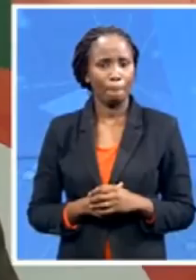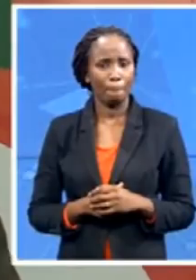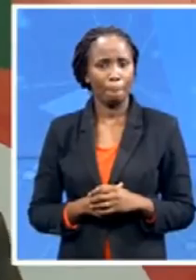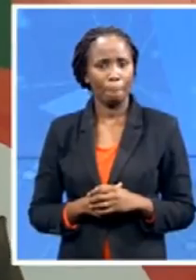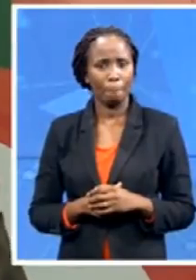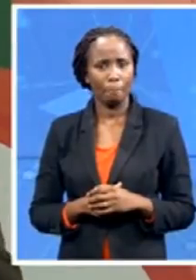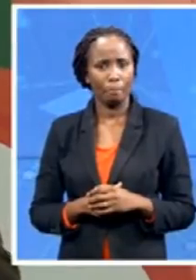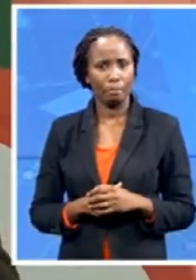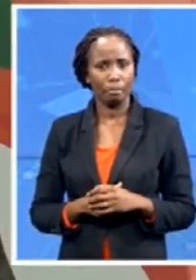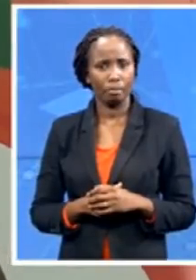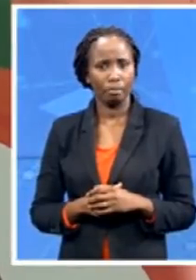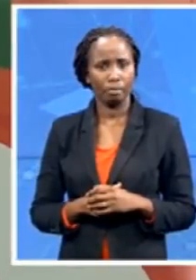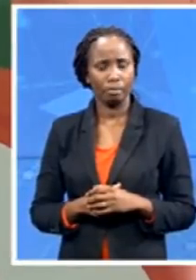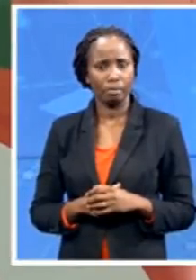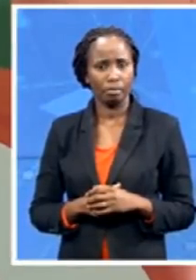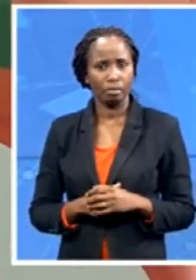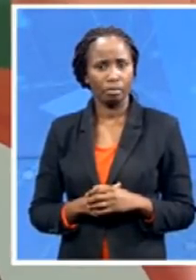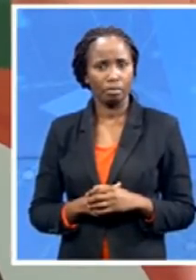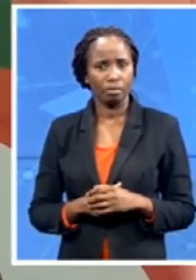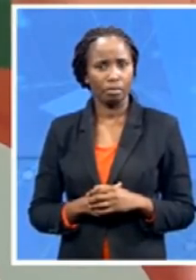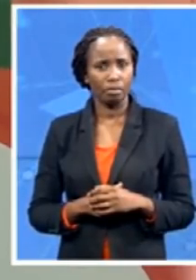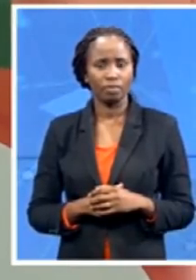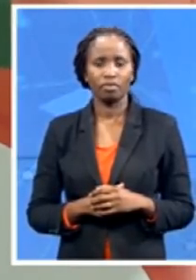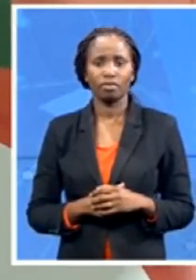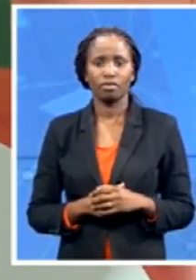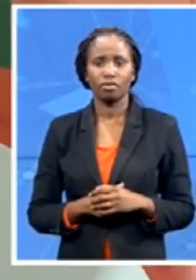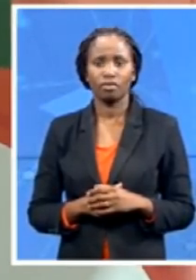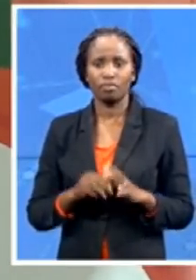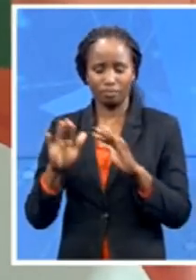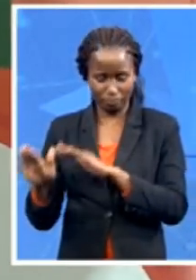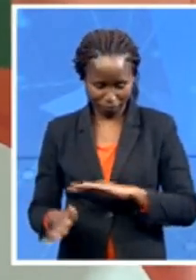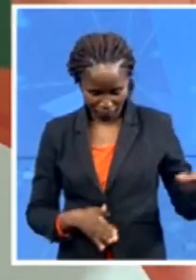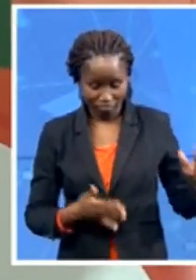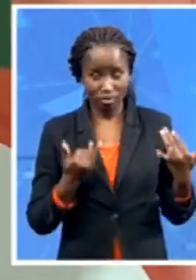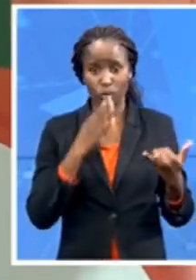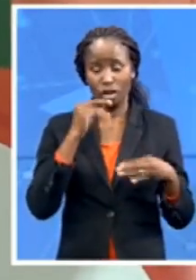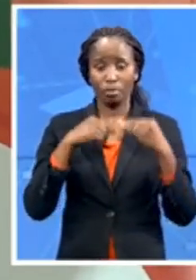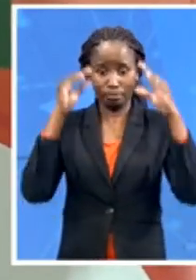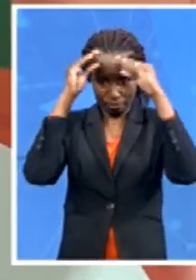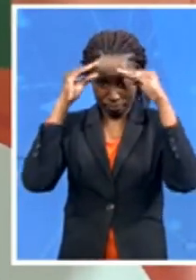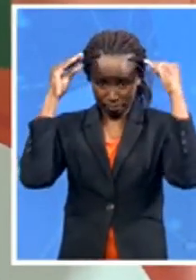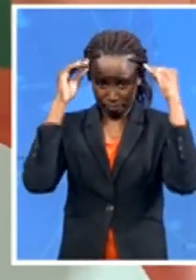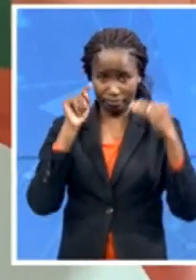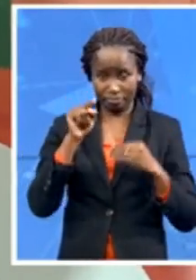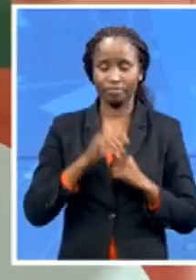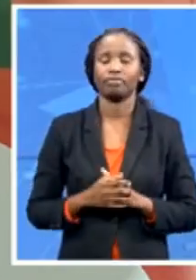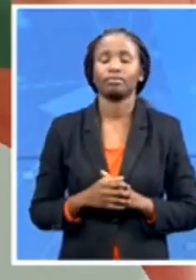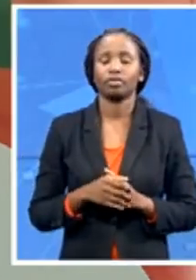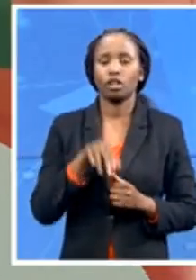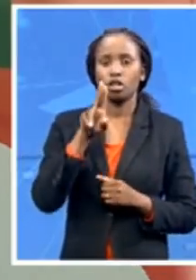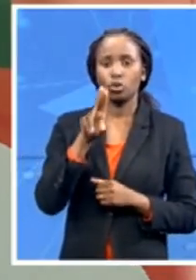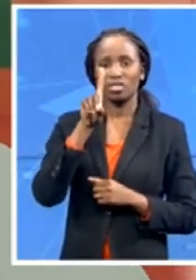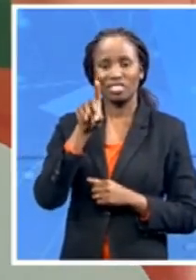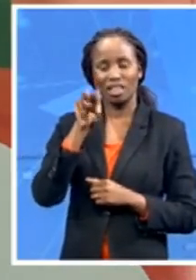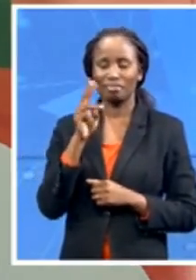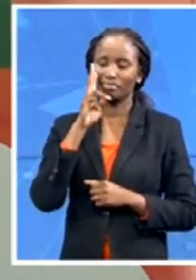Magesinge napa kutele gengo kwelkala le crime. The UDM recognizes that communities play a major role in addressing